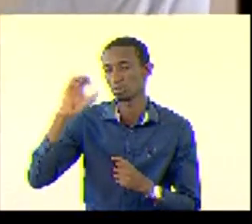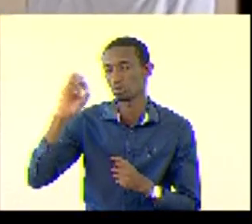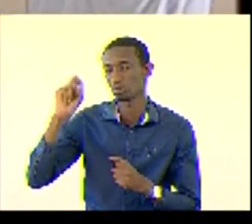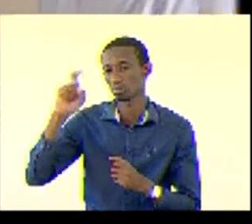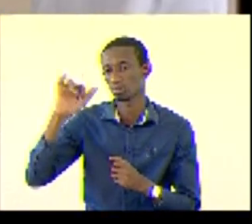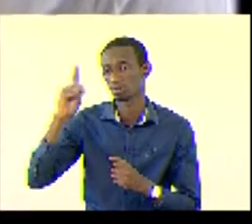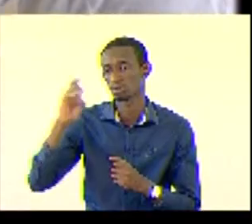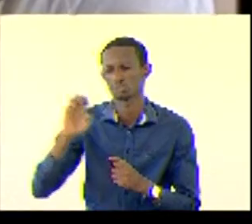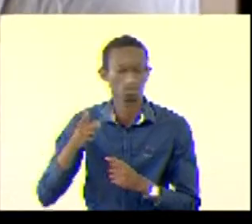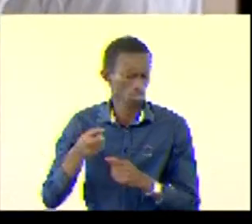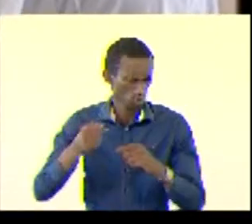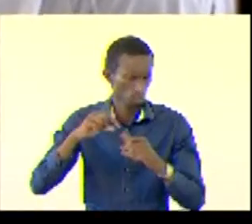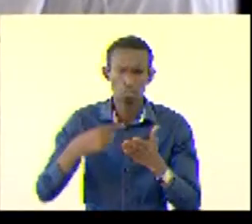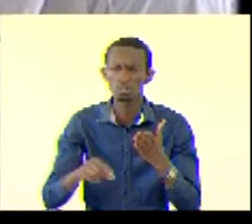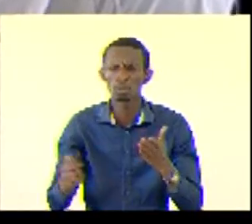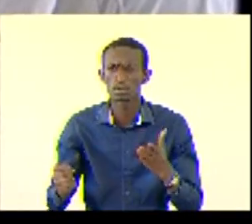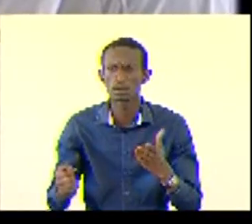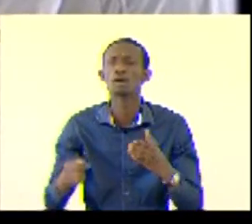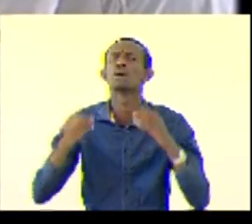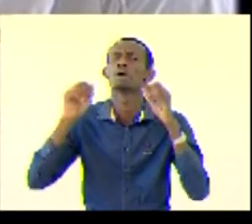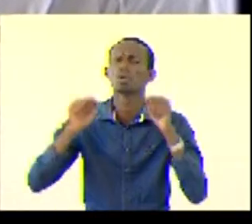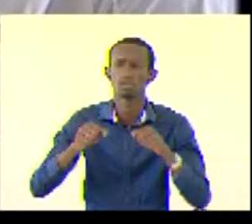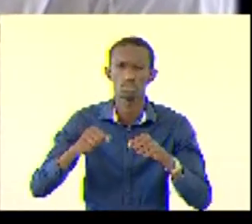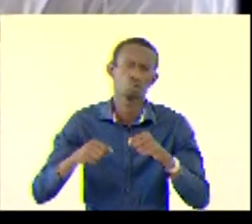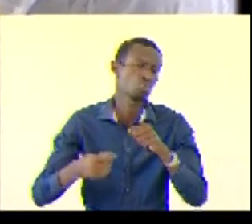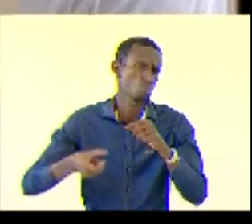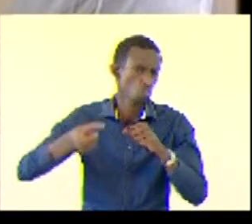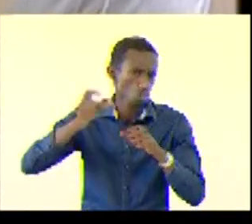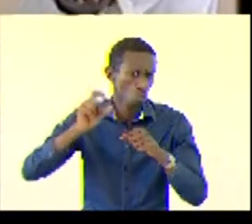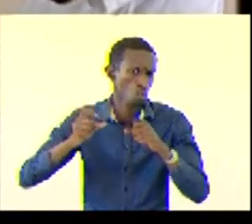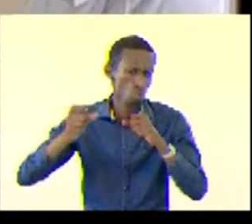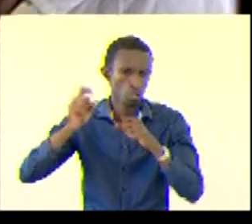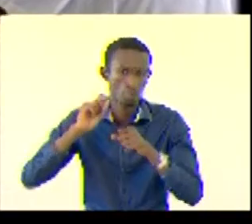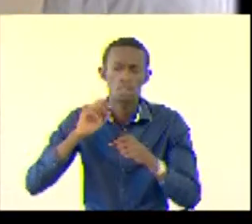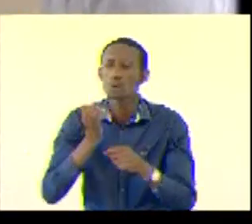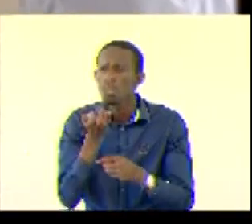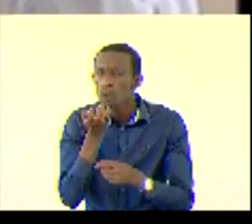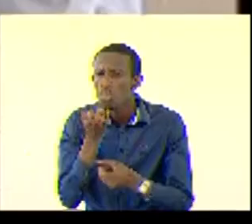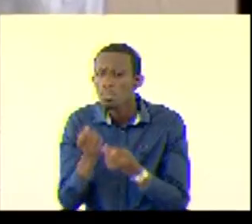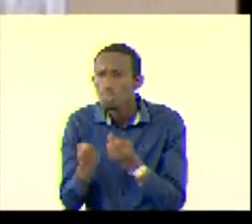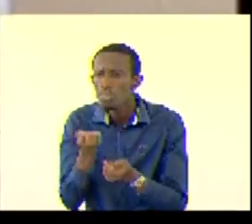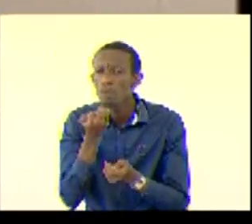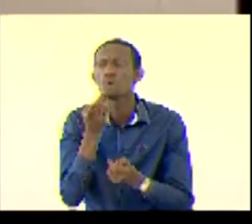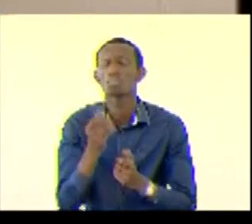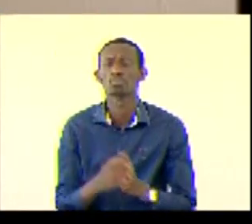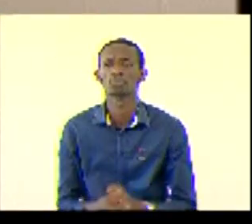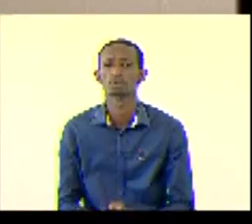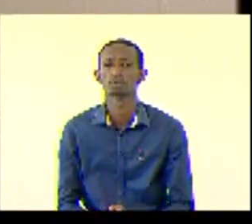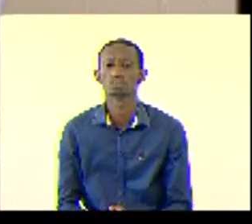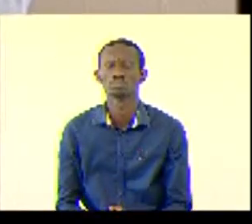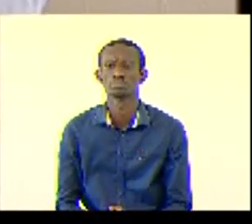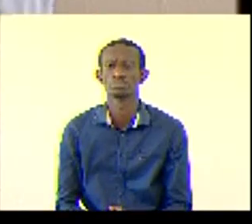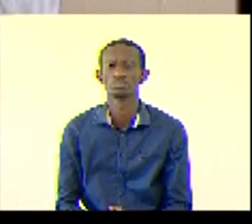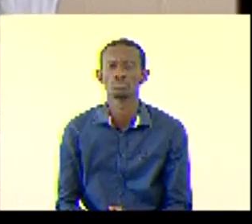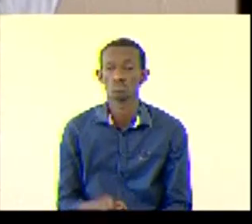or what else? You can even increase the temperature. That means you heat the reactants over here. Increase